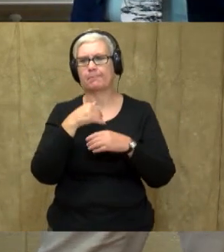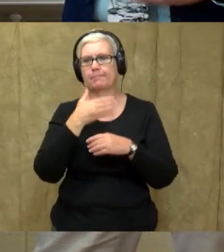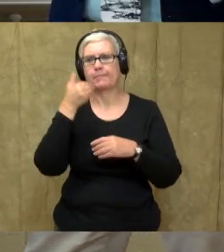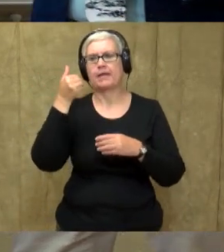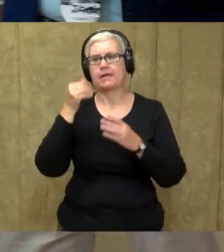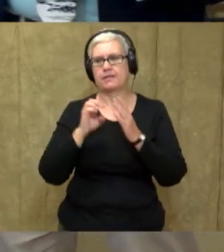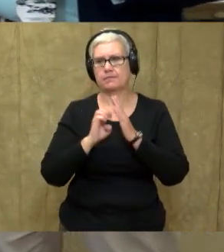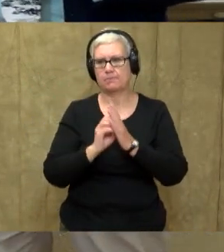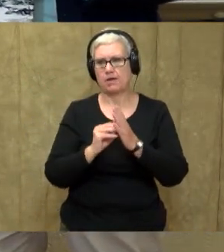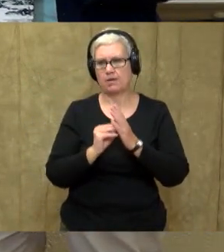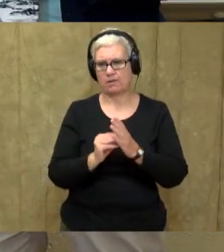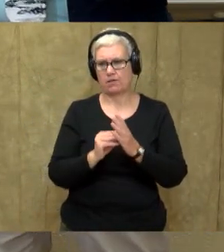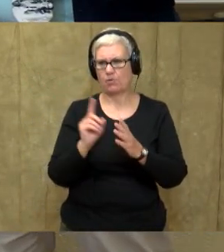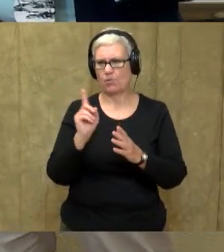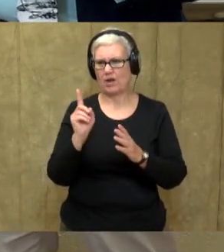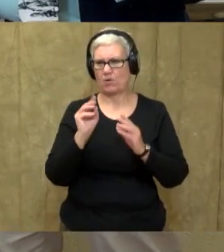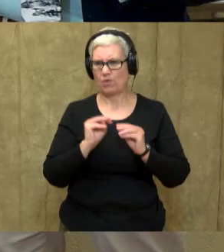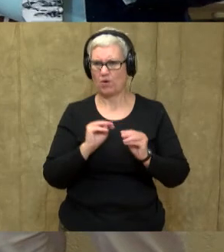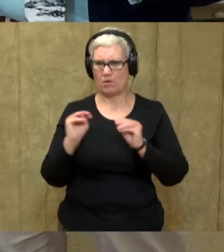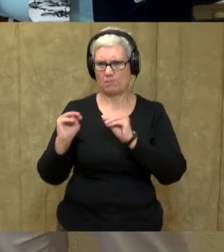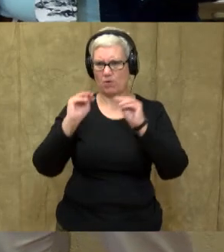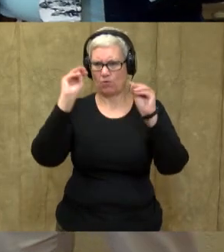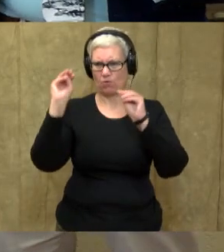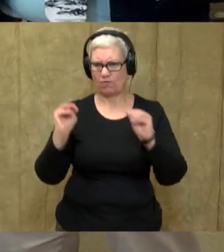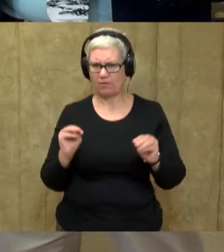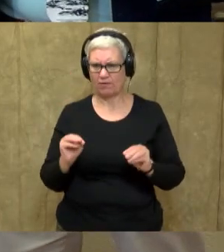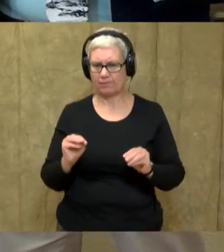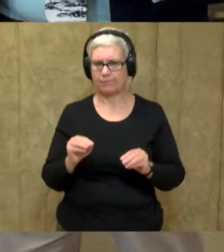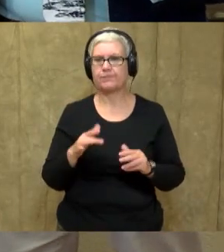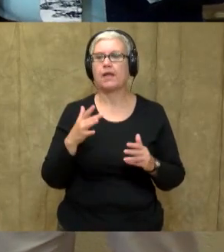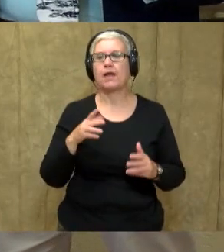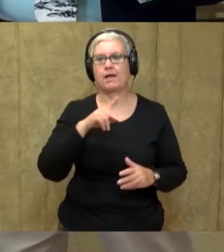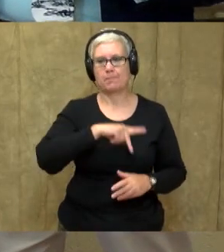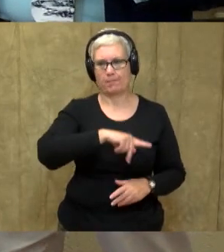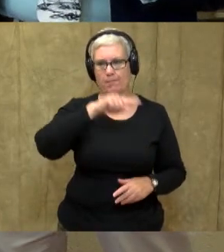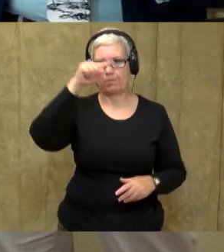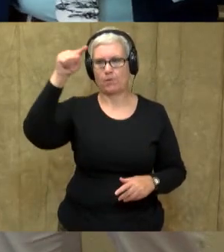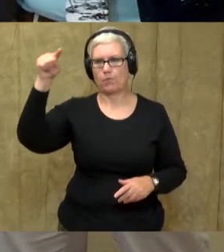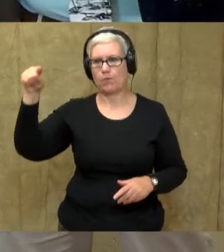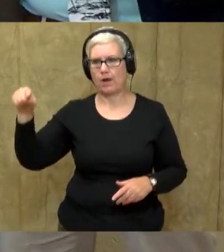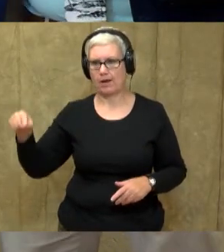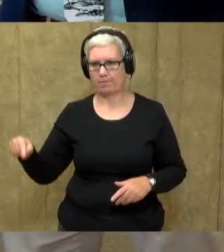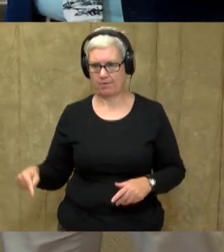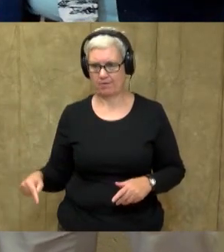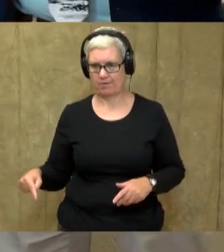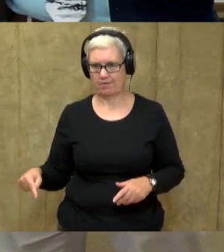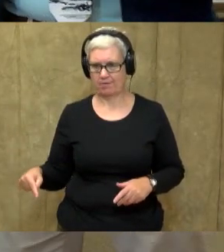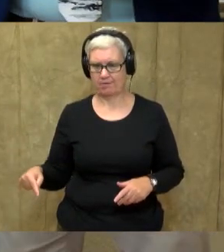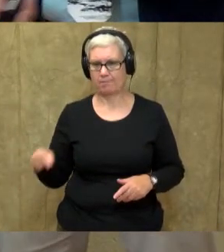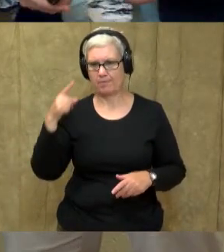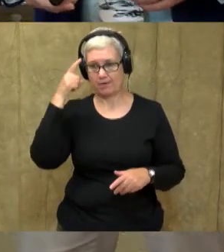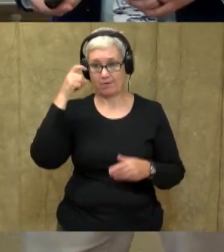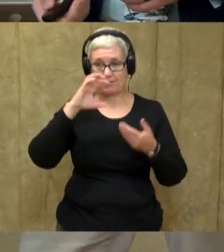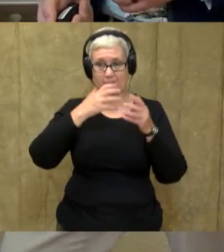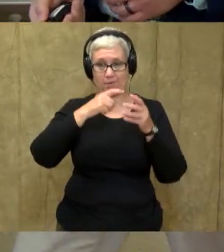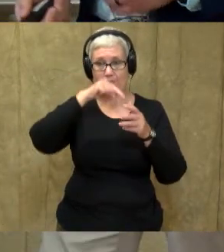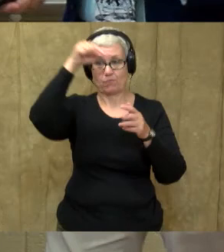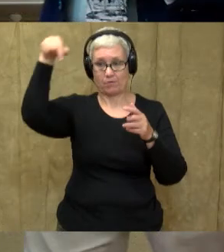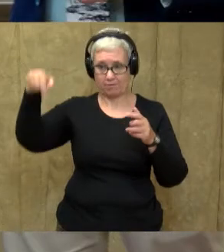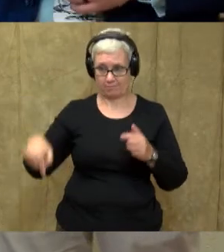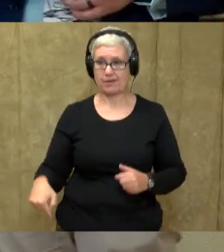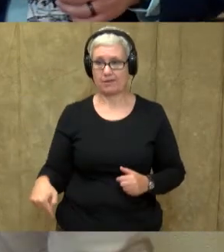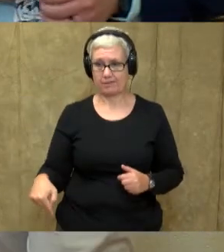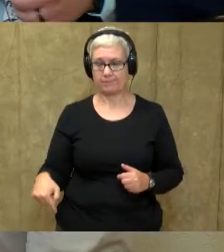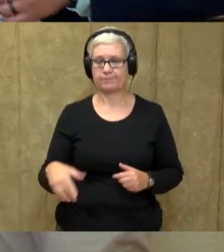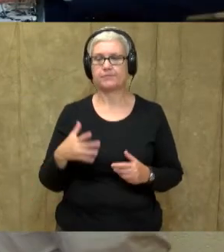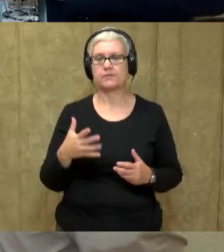think about where we're moving. Instead, this parabola, because the ball is coming down, this is going to be the best shape